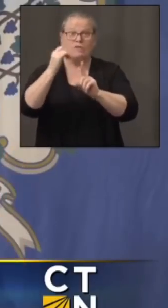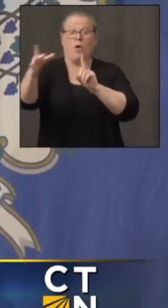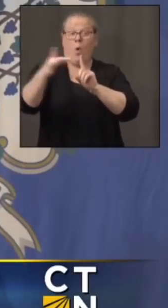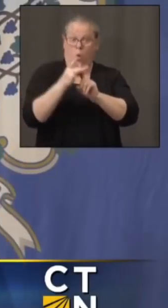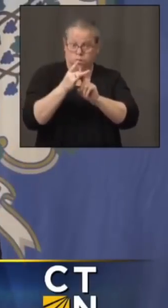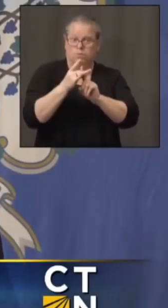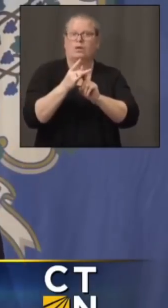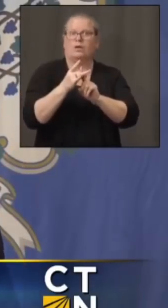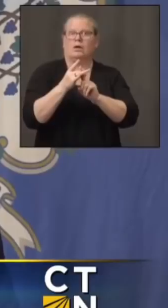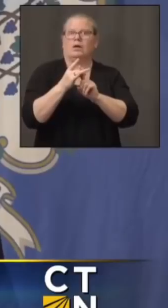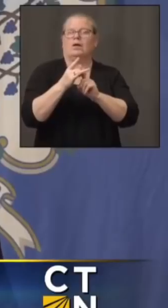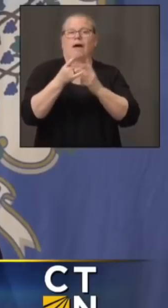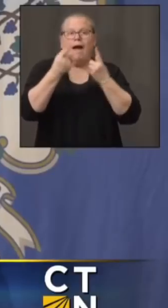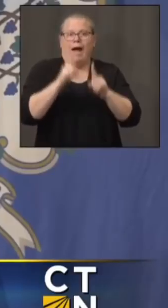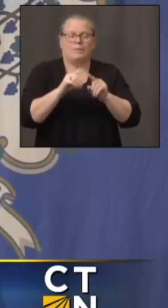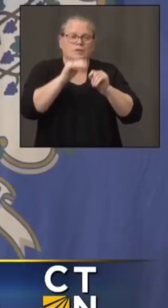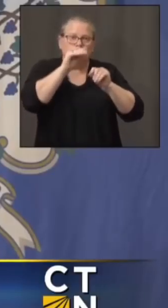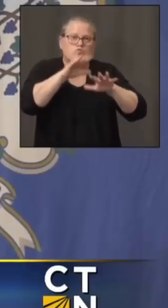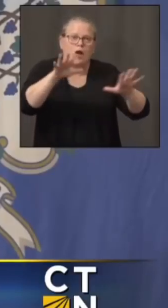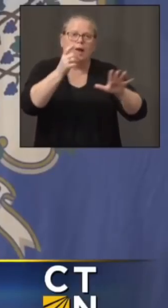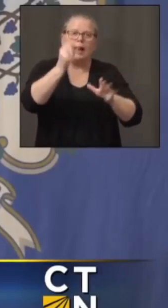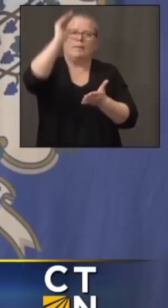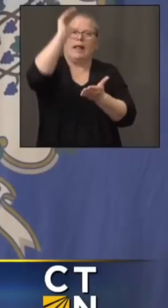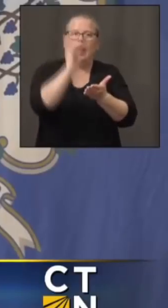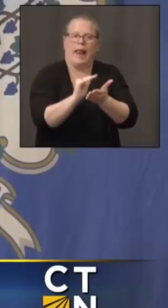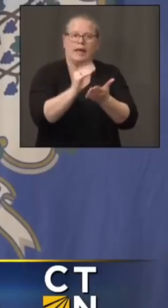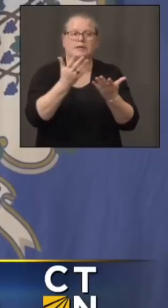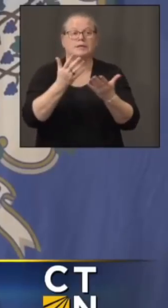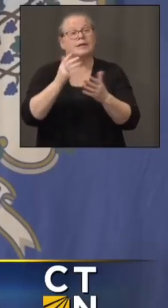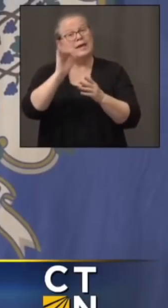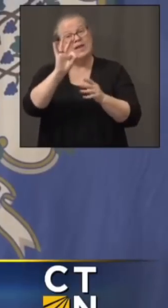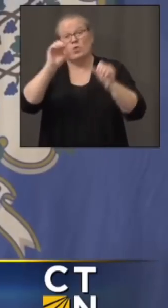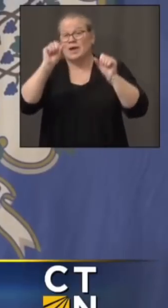colleges, maybe to be able to help in the classroom to get us through this